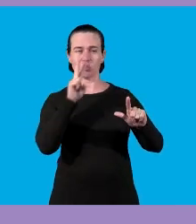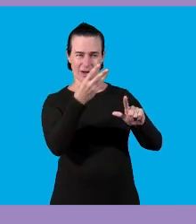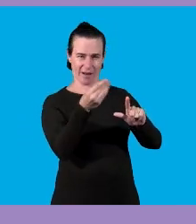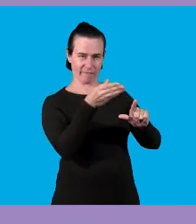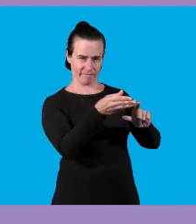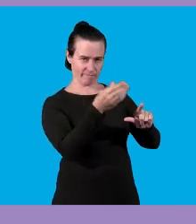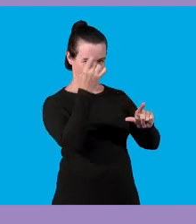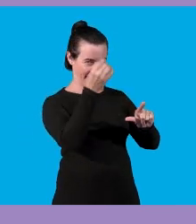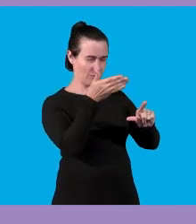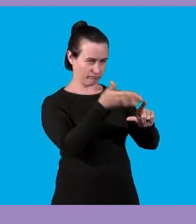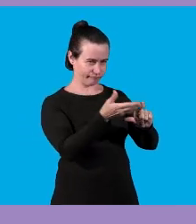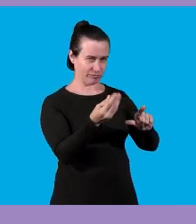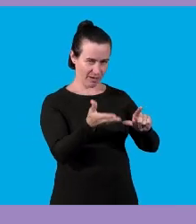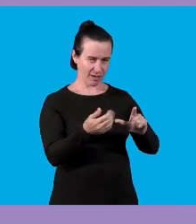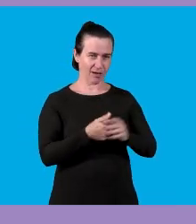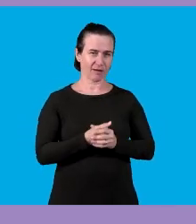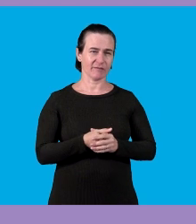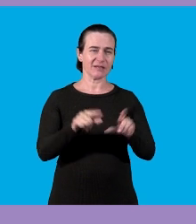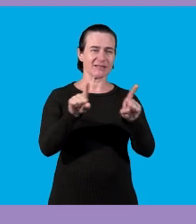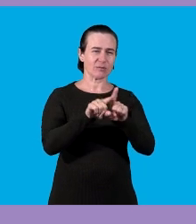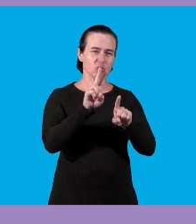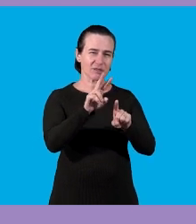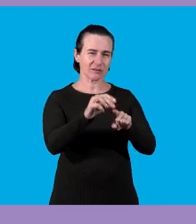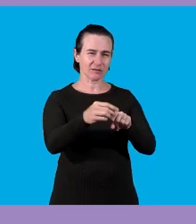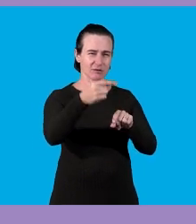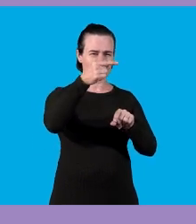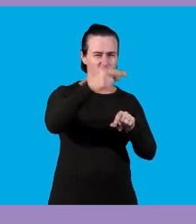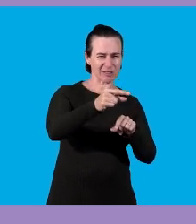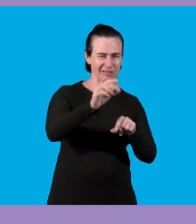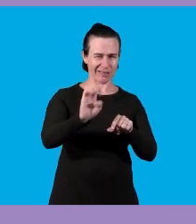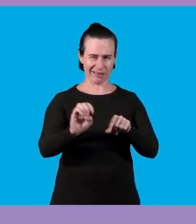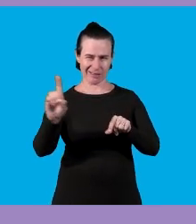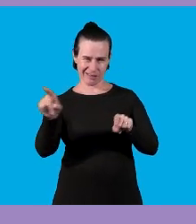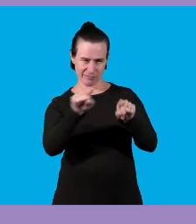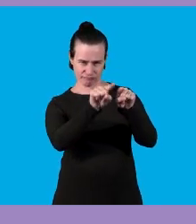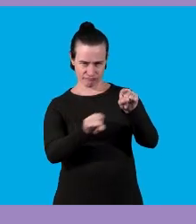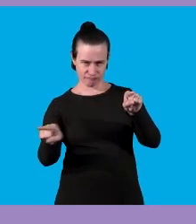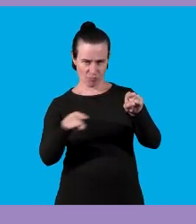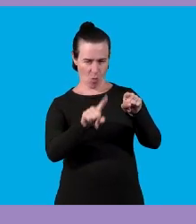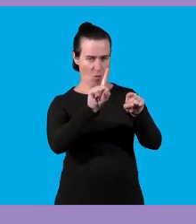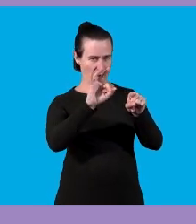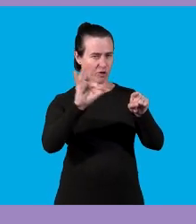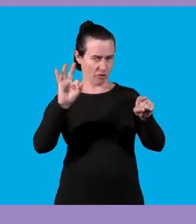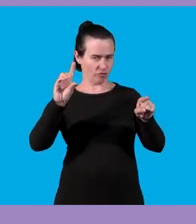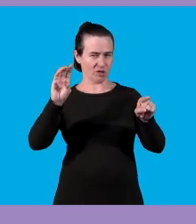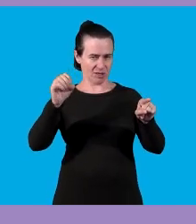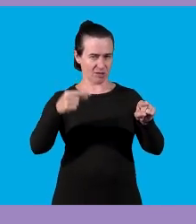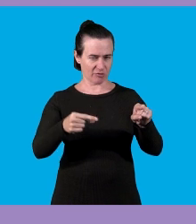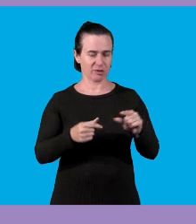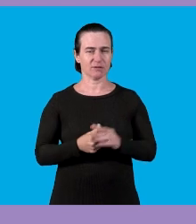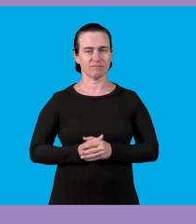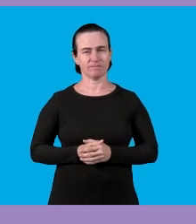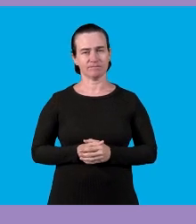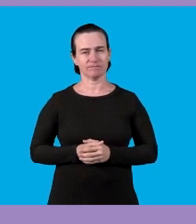been marked, as well as that angle GED, which is 133 and